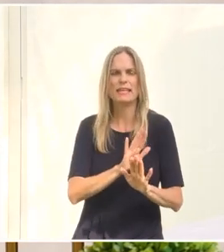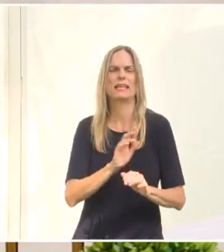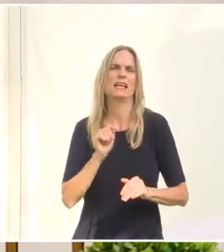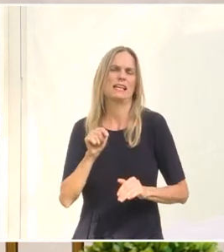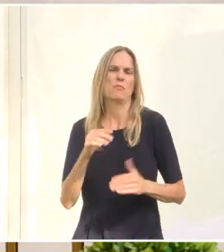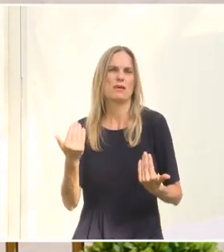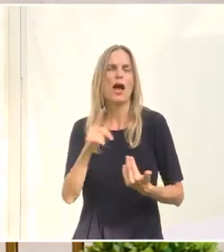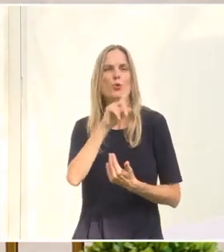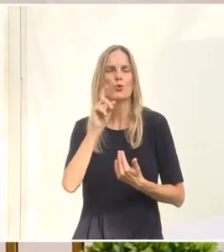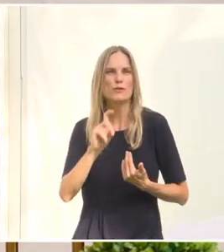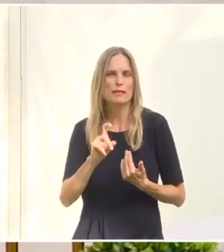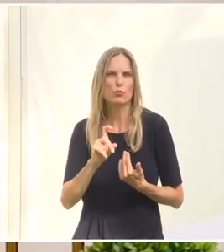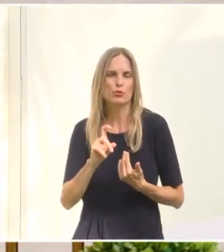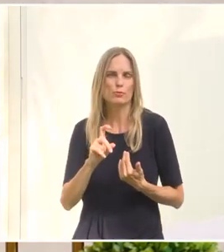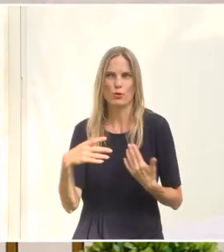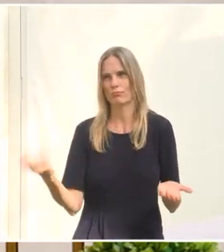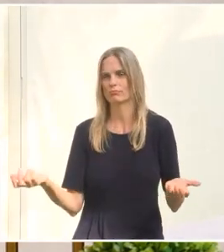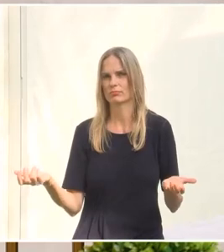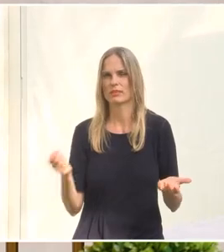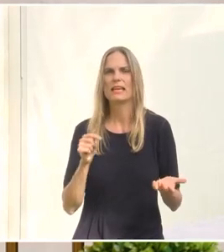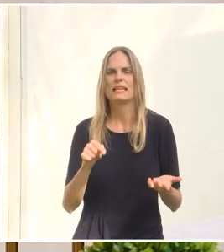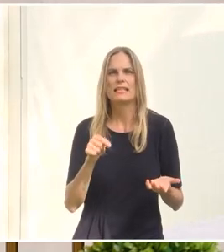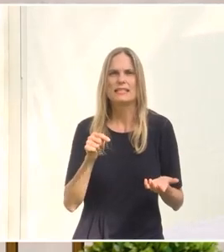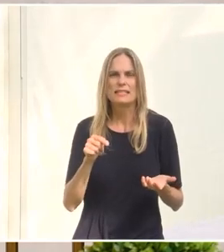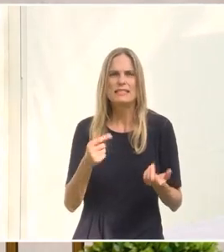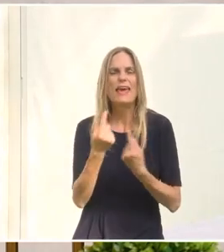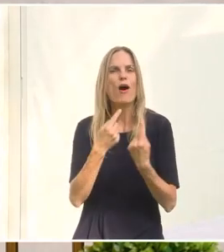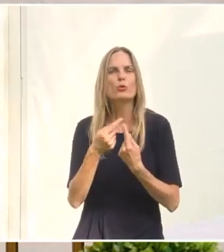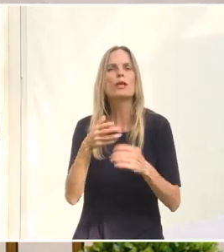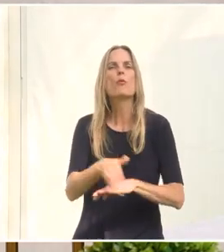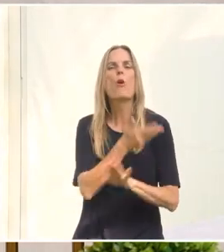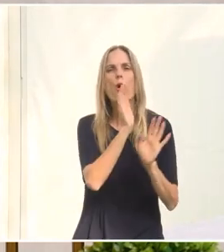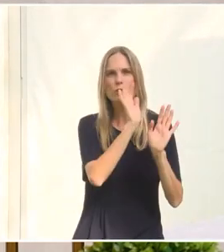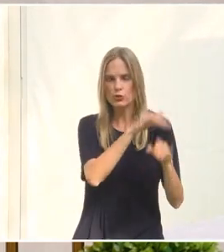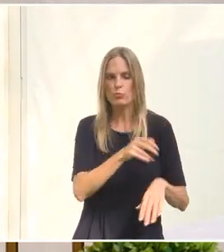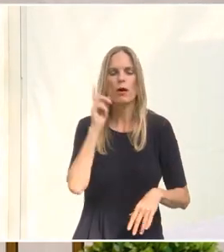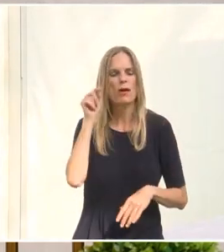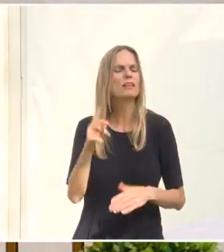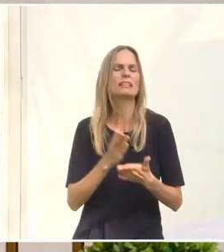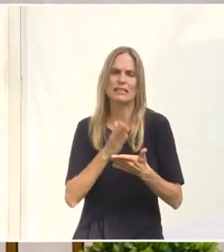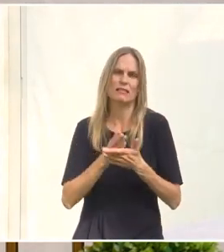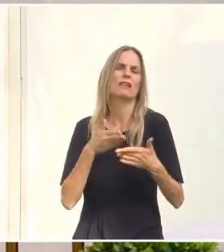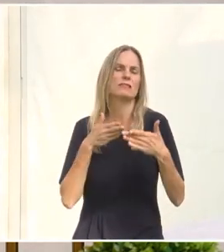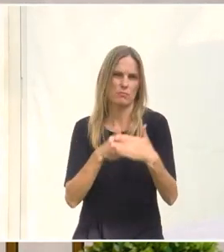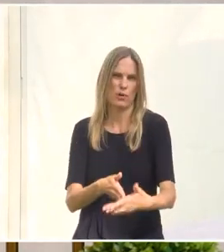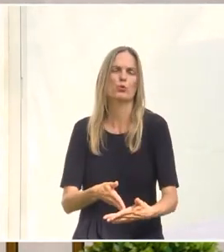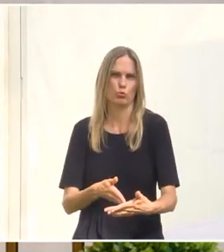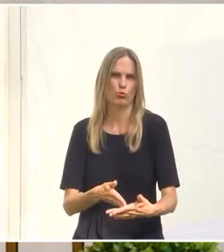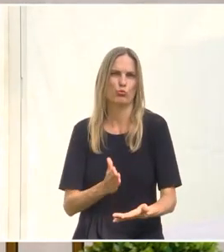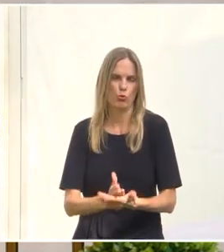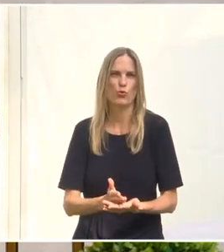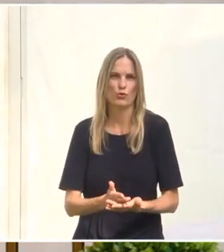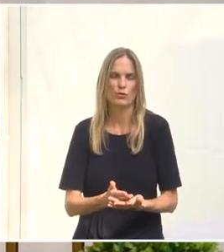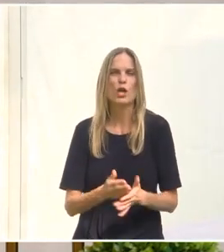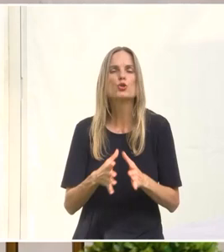question. This is already gone, this discussion. I think it will influence because there are huge